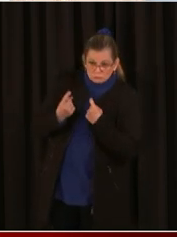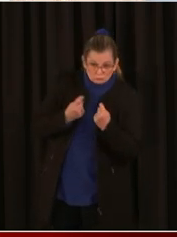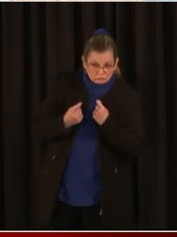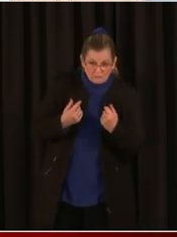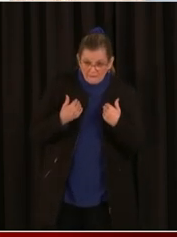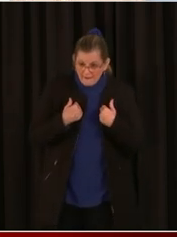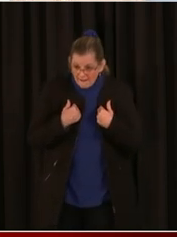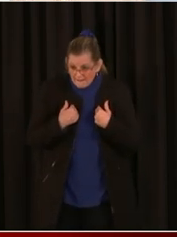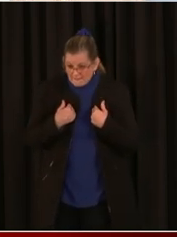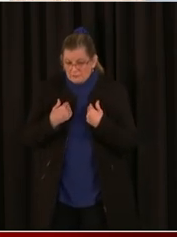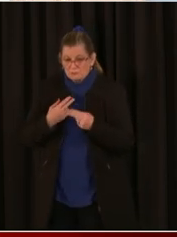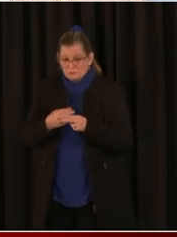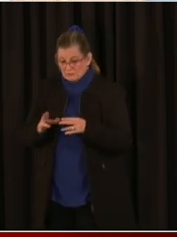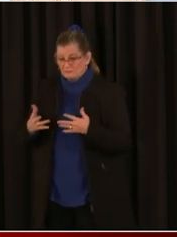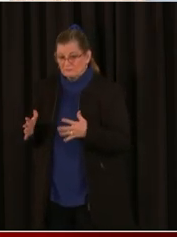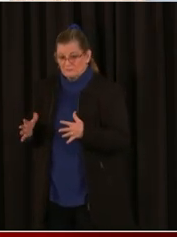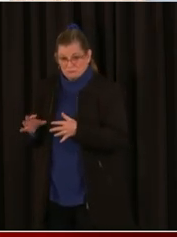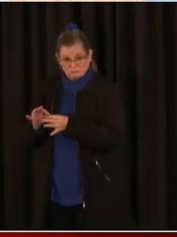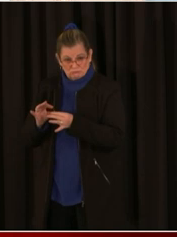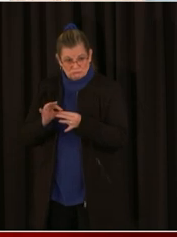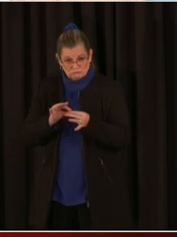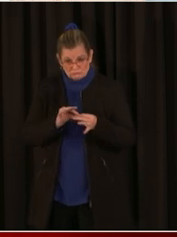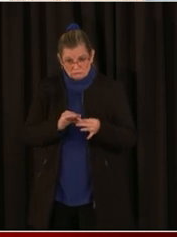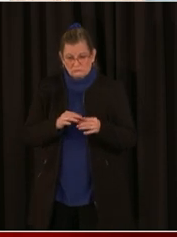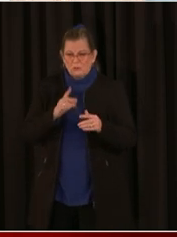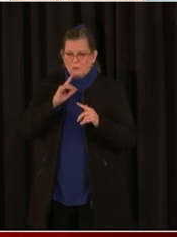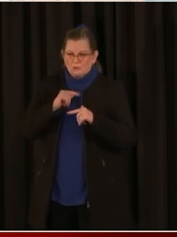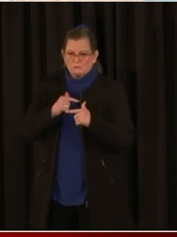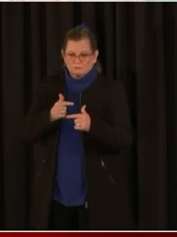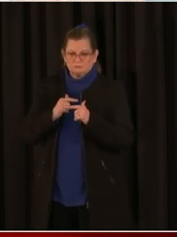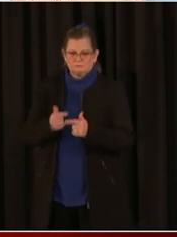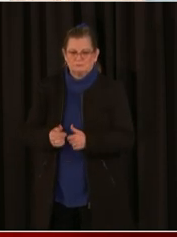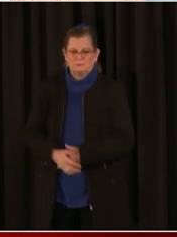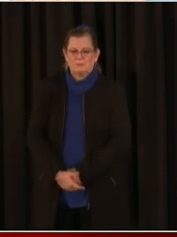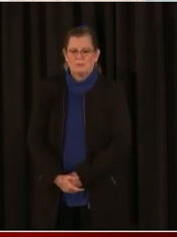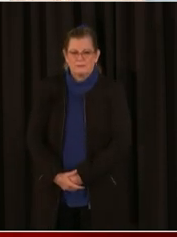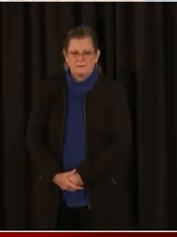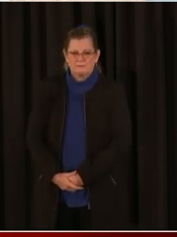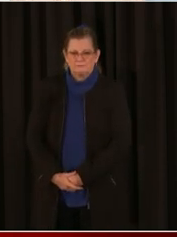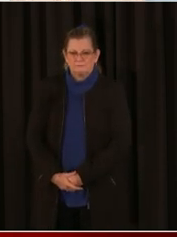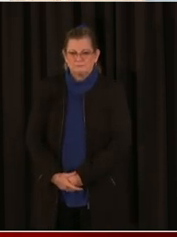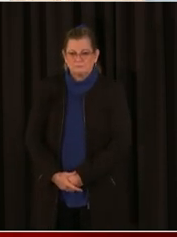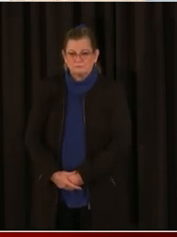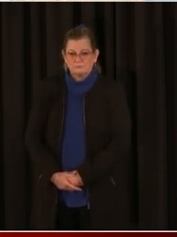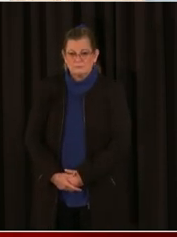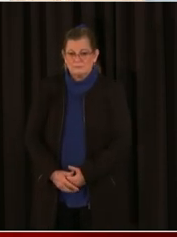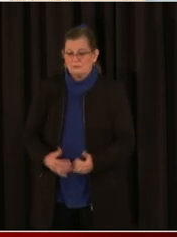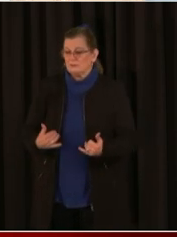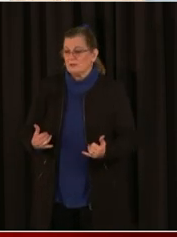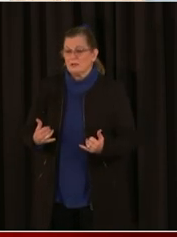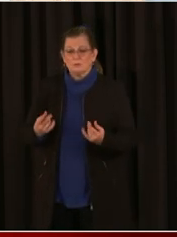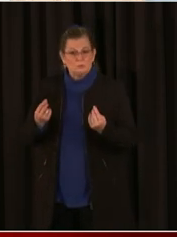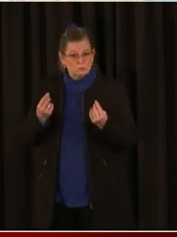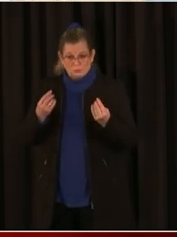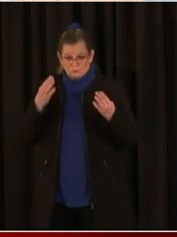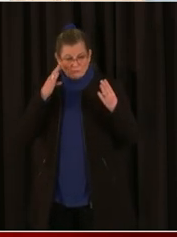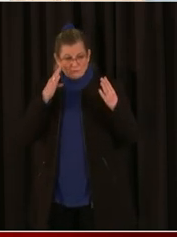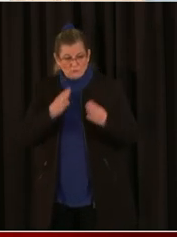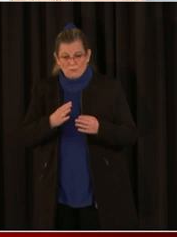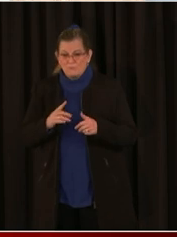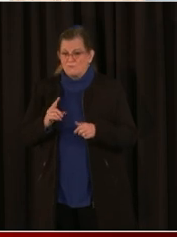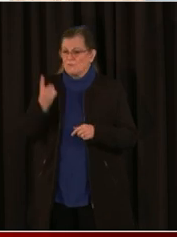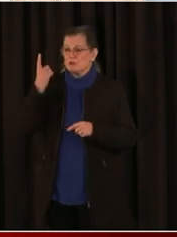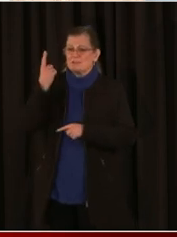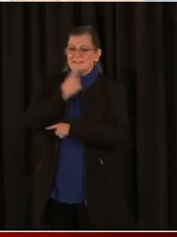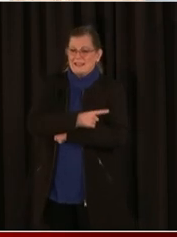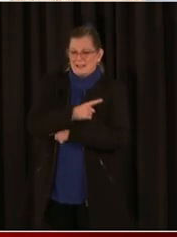provide a brief update and also take questions. So we want to highlight, of course, today is the start